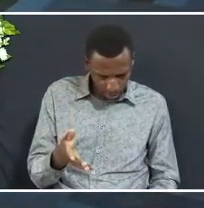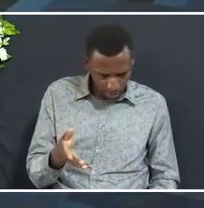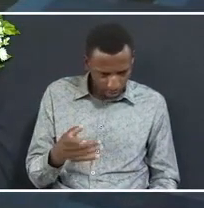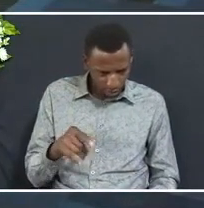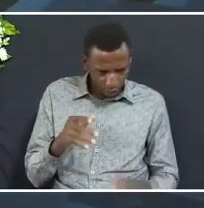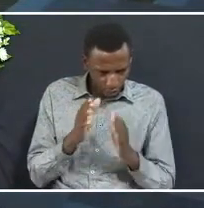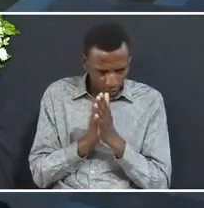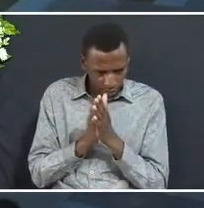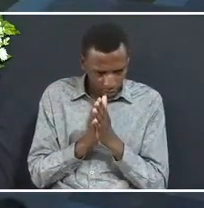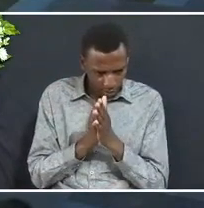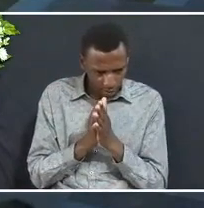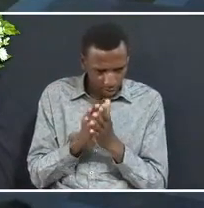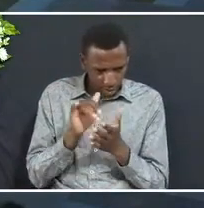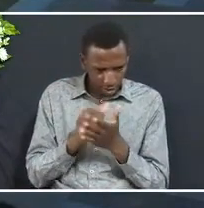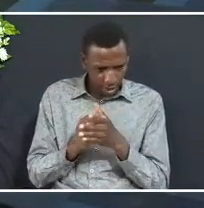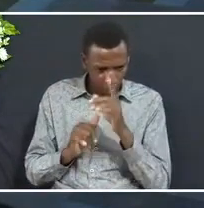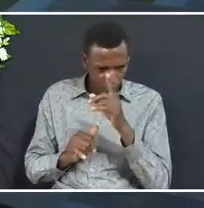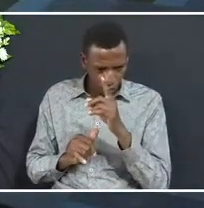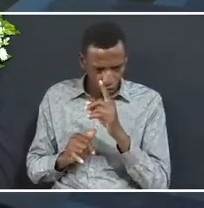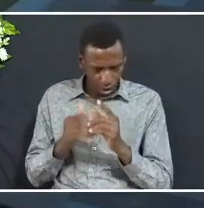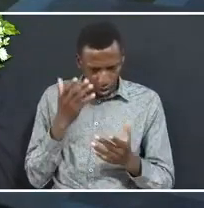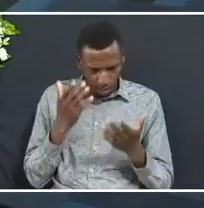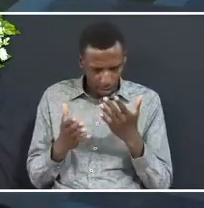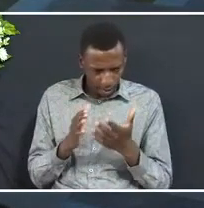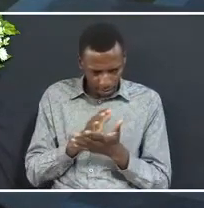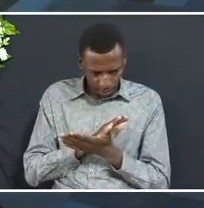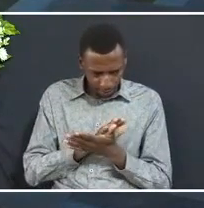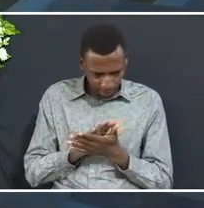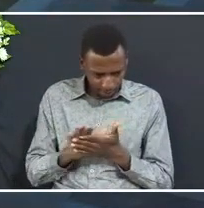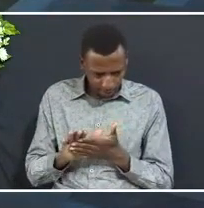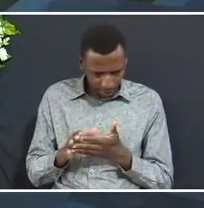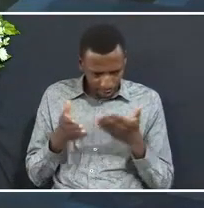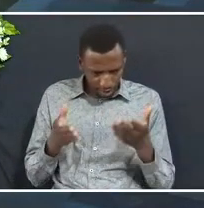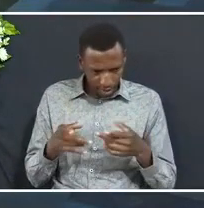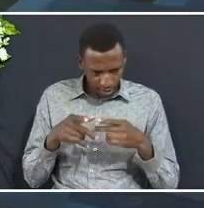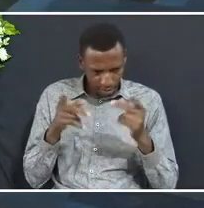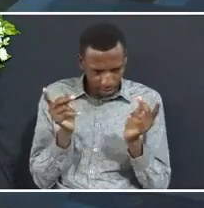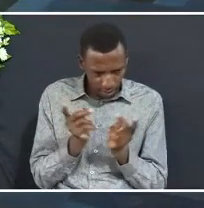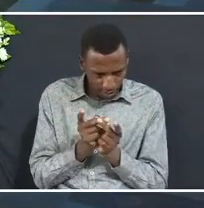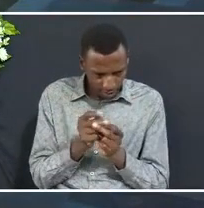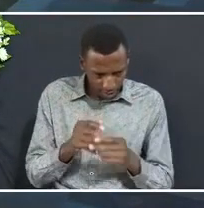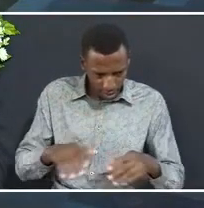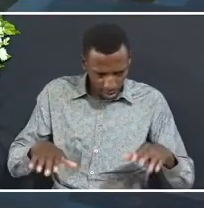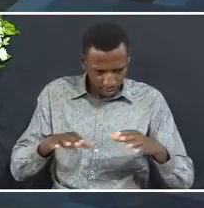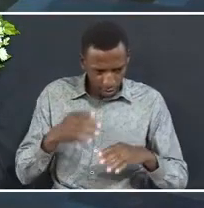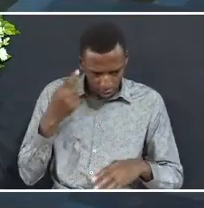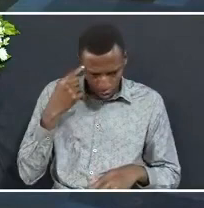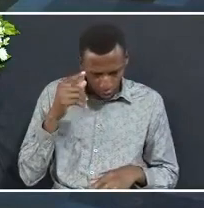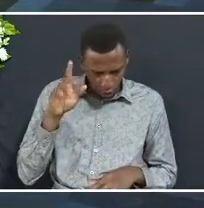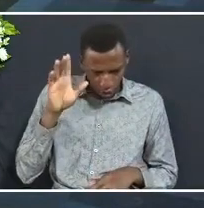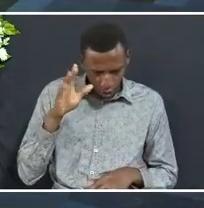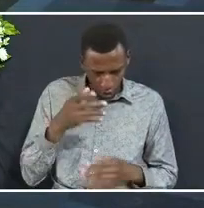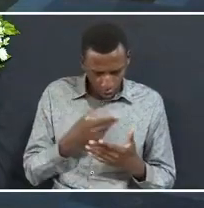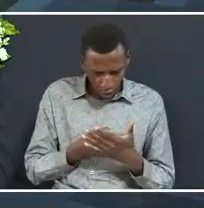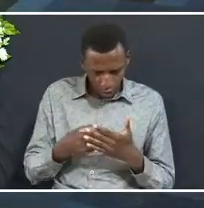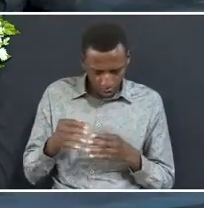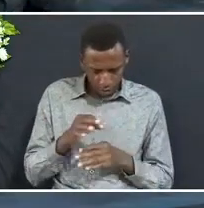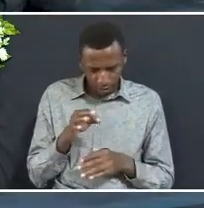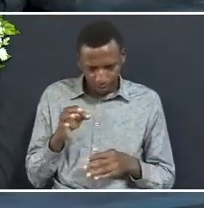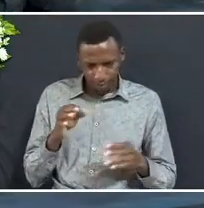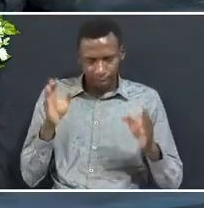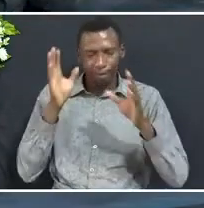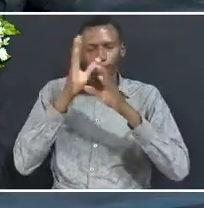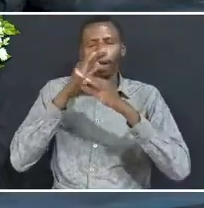we pray that you may sanctify this place with the presence of your Holy Spirit. That Heavenly